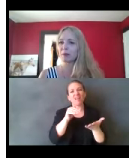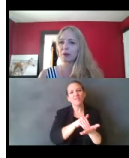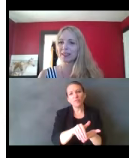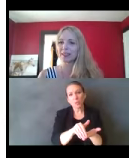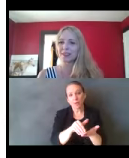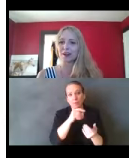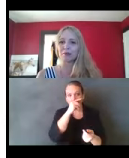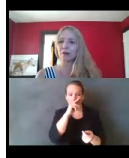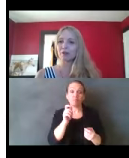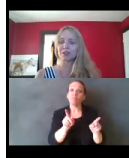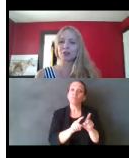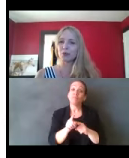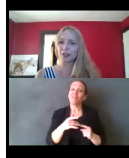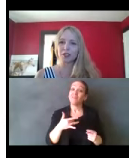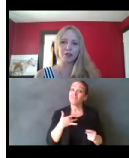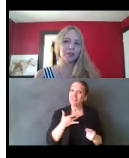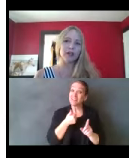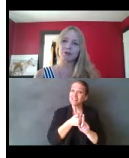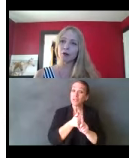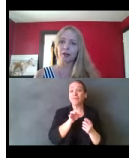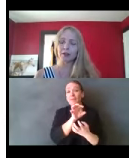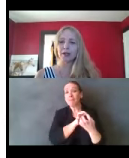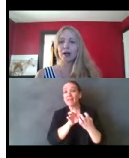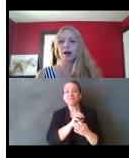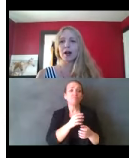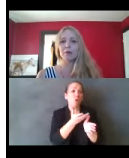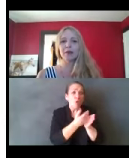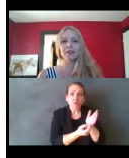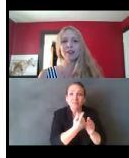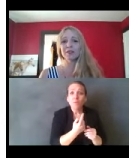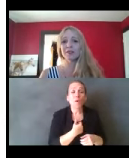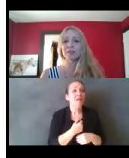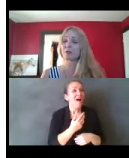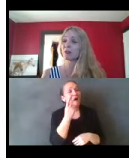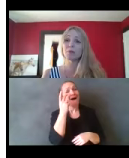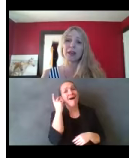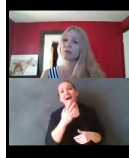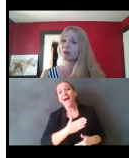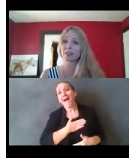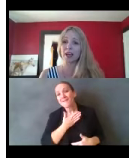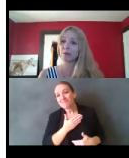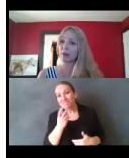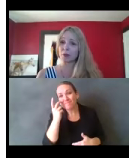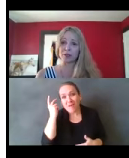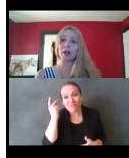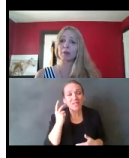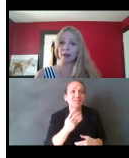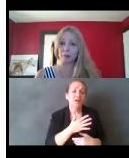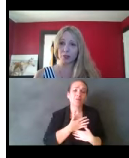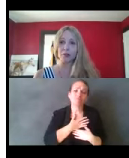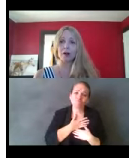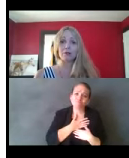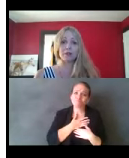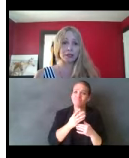beautiful memories of the situation or the loved one. And then also painful and sad memories are coming